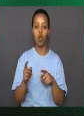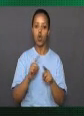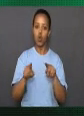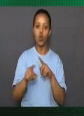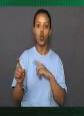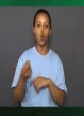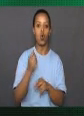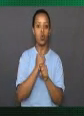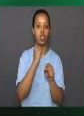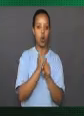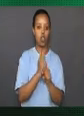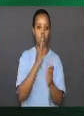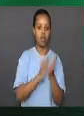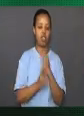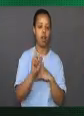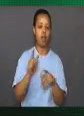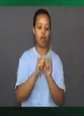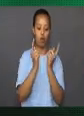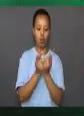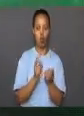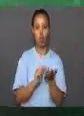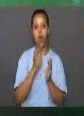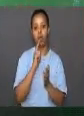different purposes for the group.